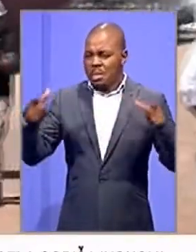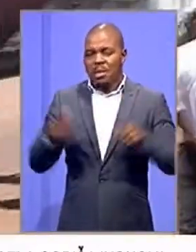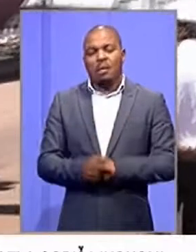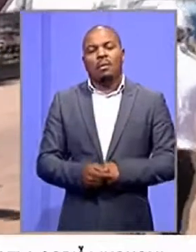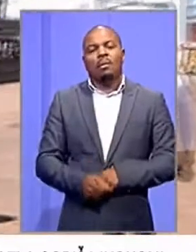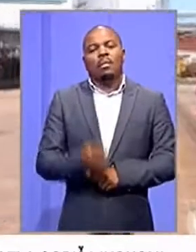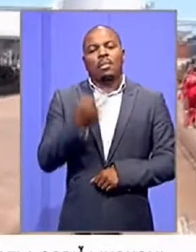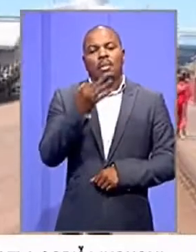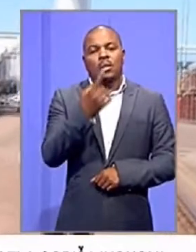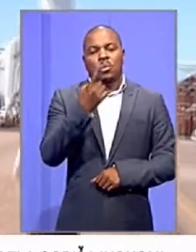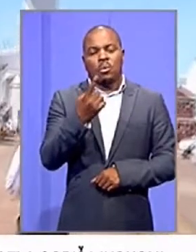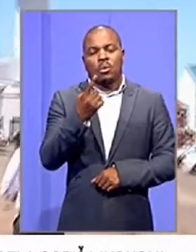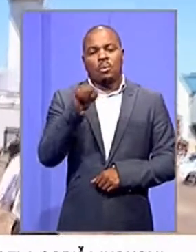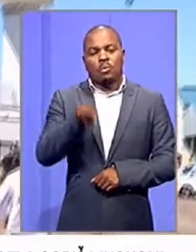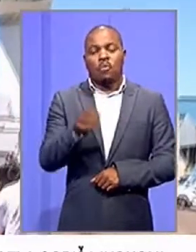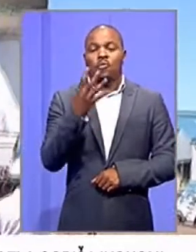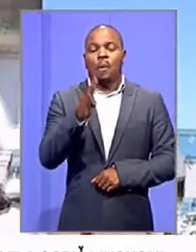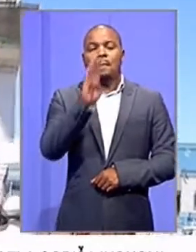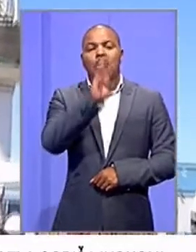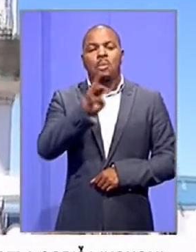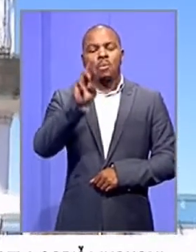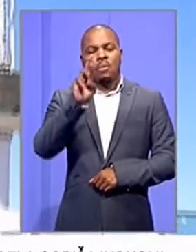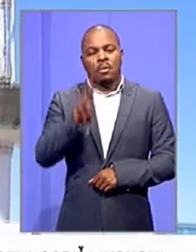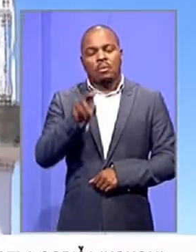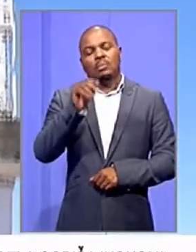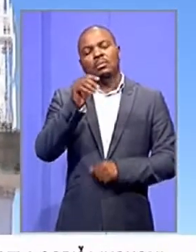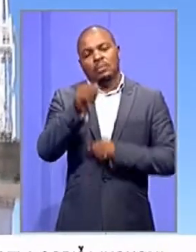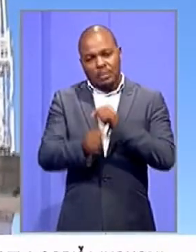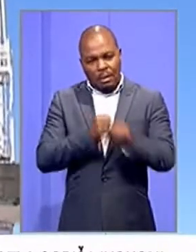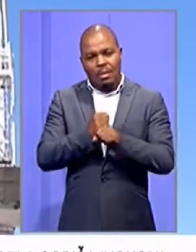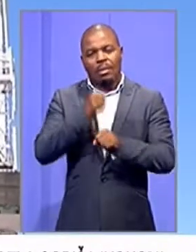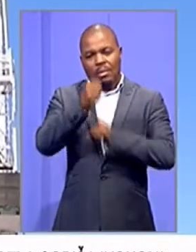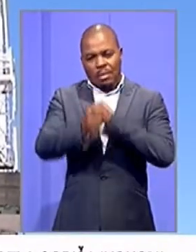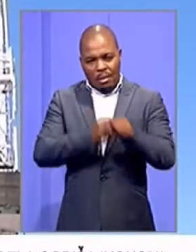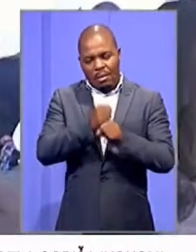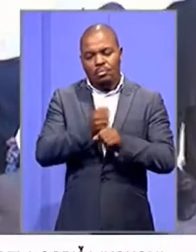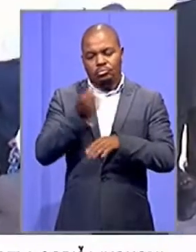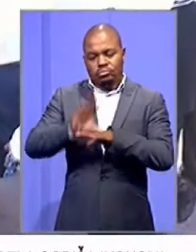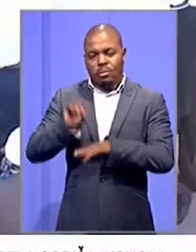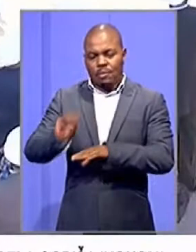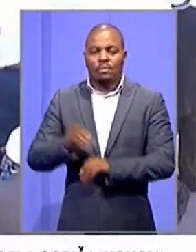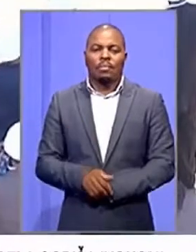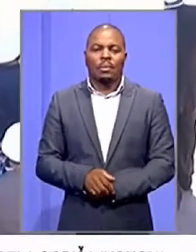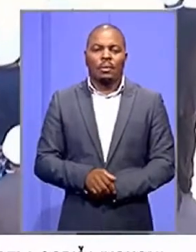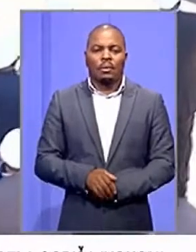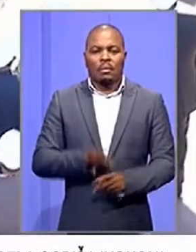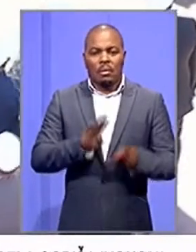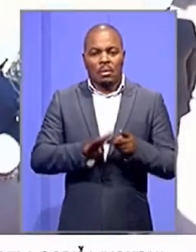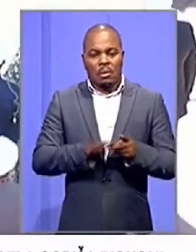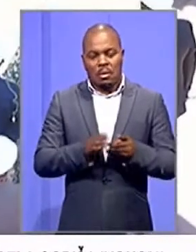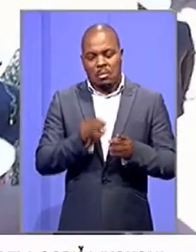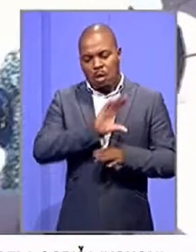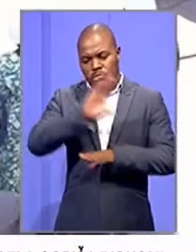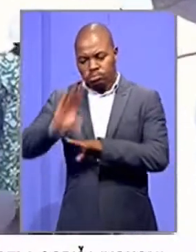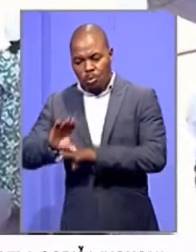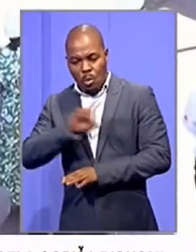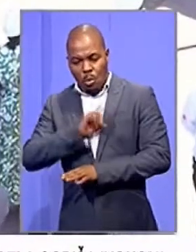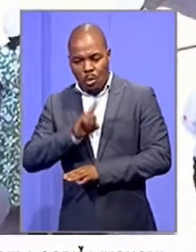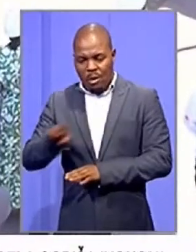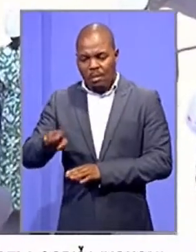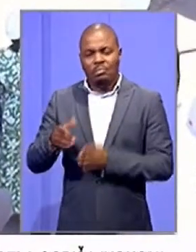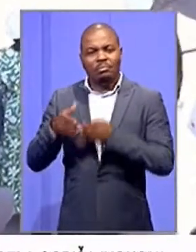tše 34 ngwaga ka ngwaga. Peeletšo ye e tla morago ga gore lekala la boemakepe le leke go